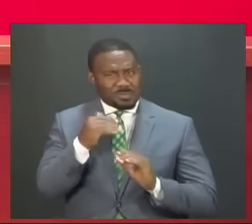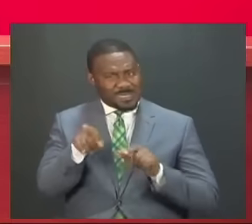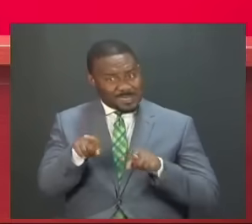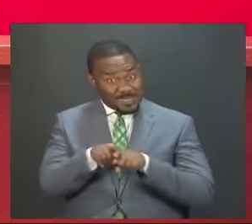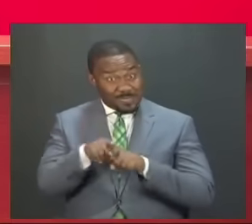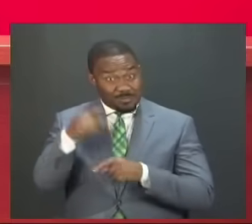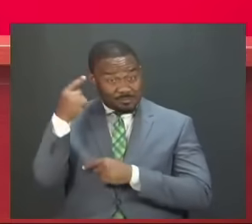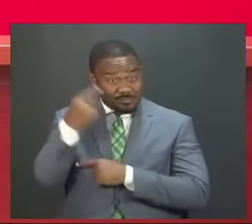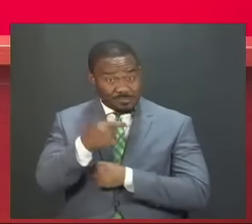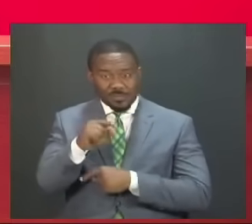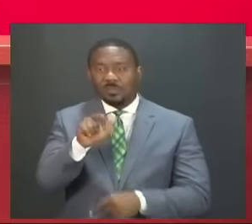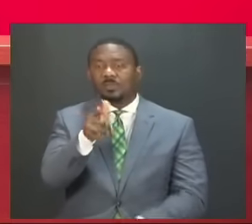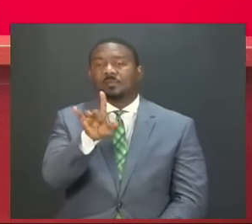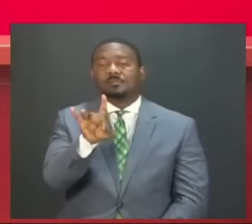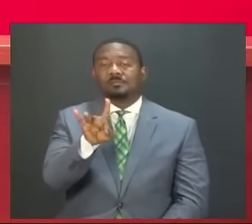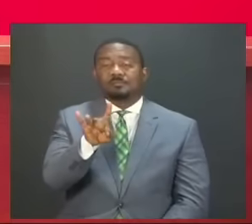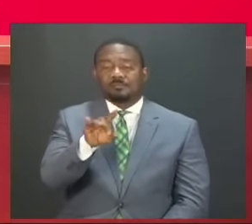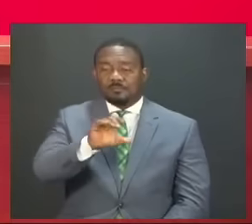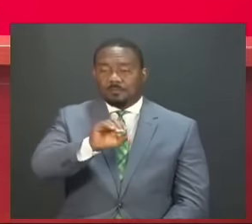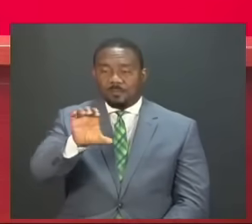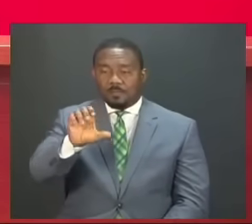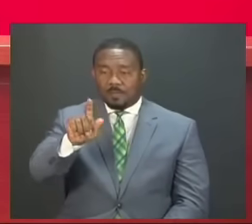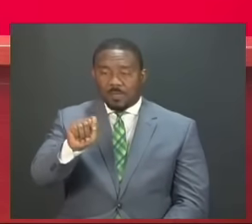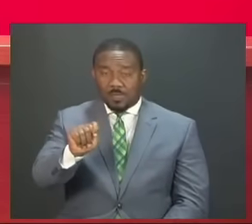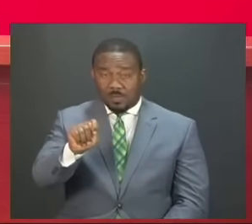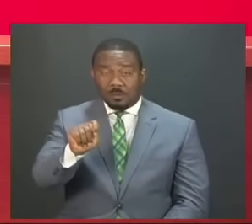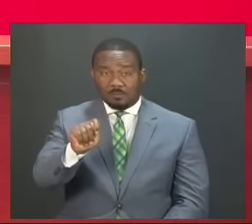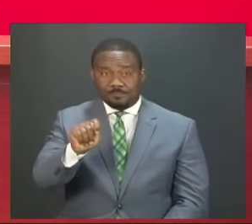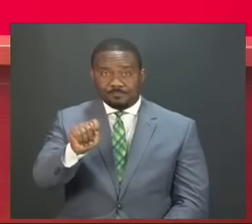That's the 28th of October